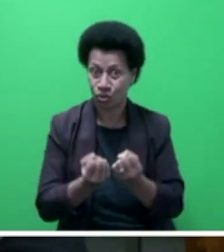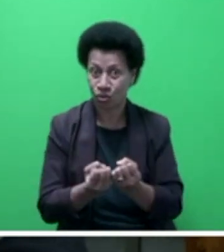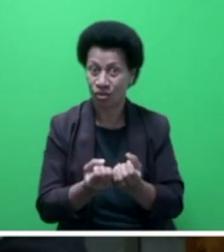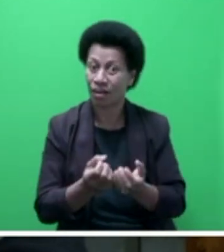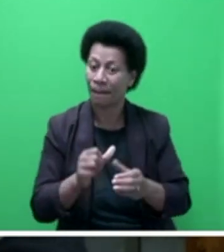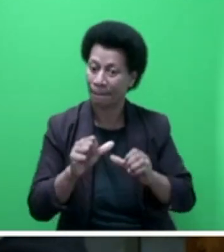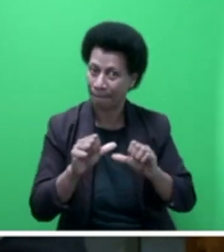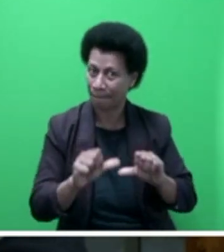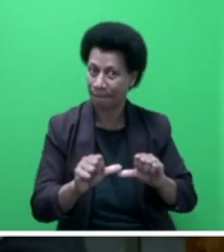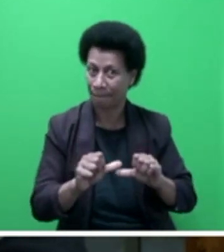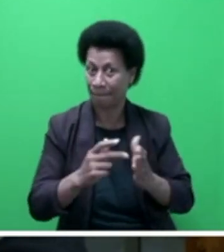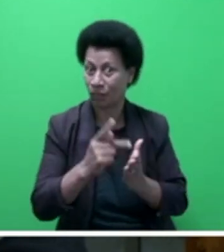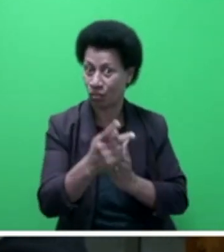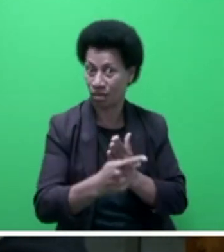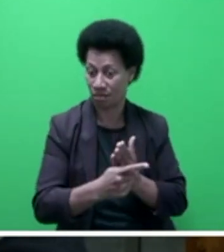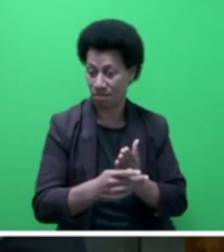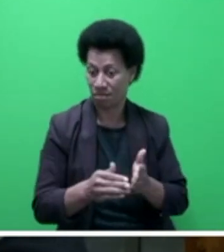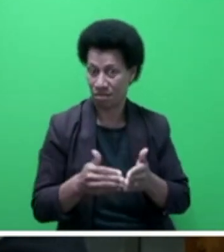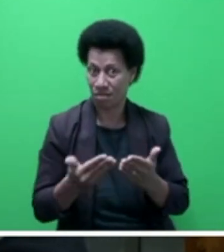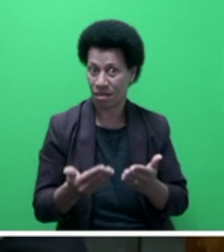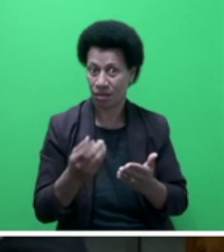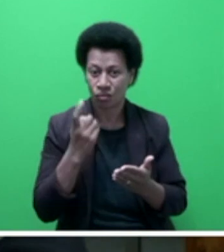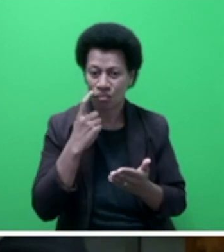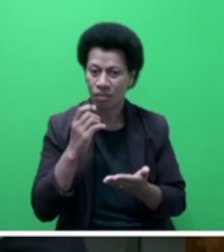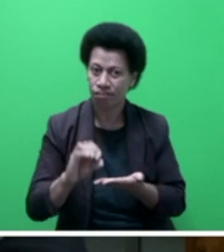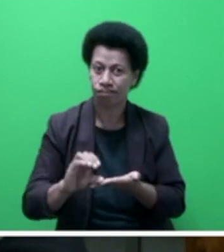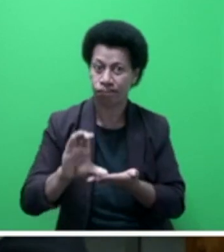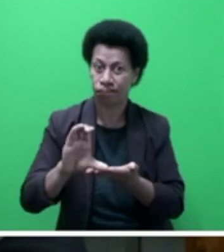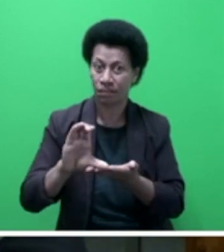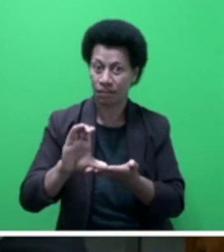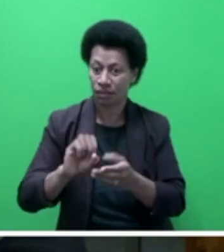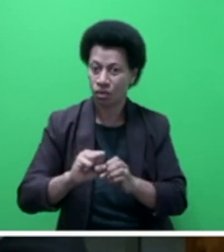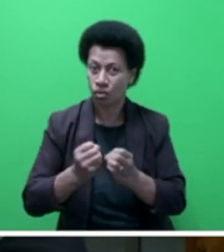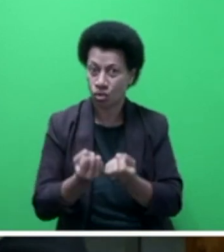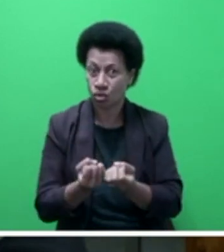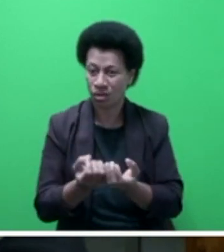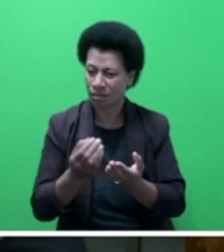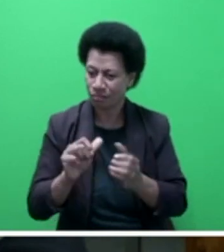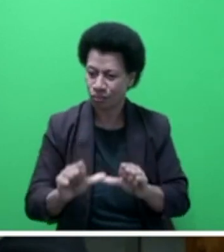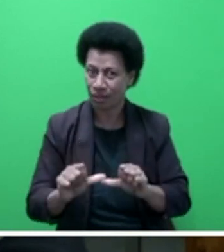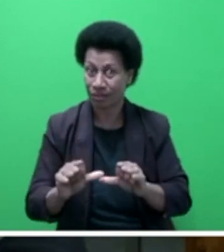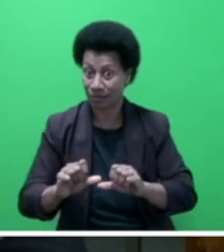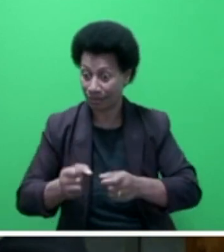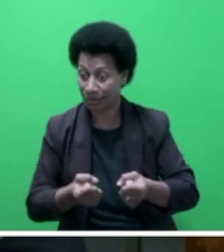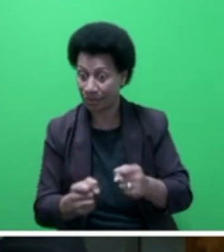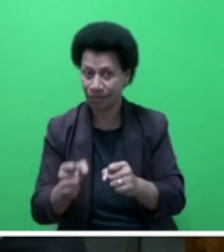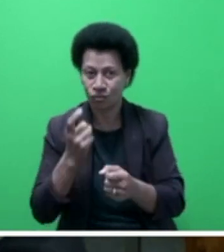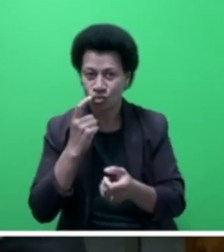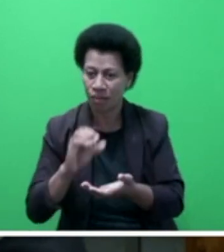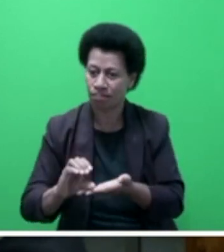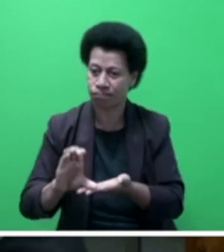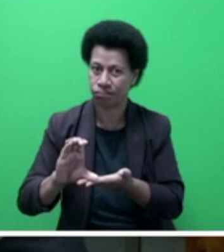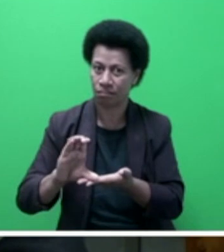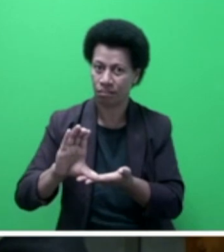we're presently in are demanding us to leverage the existing social protection system to help families and businesses restore income and